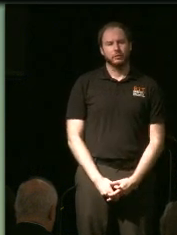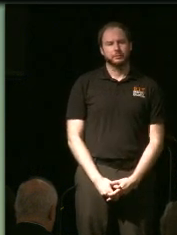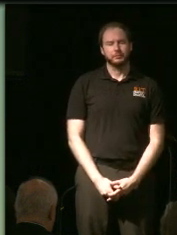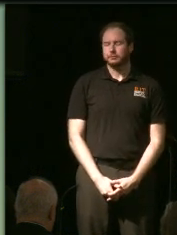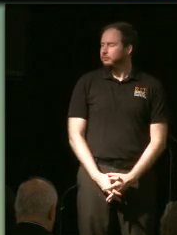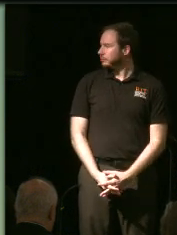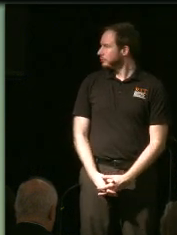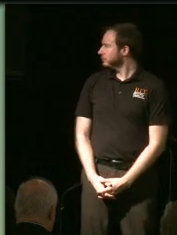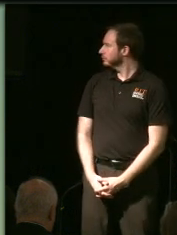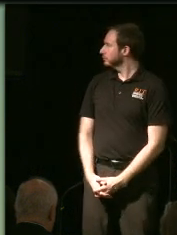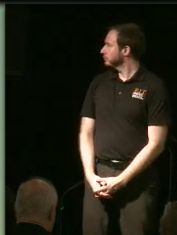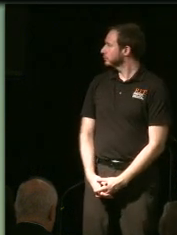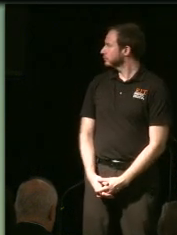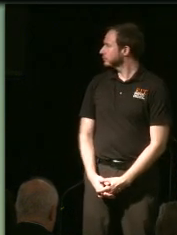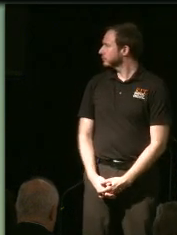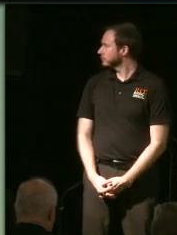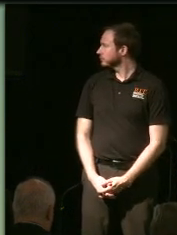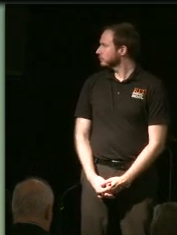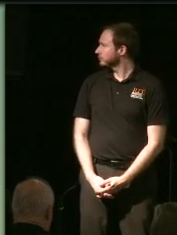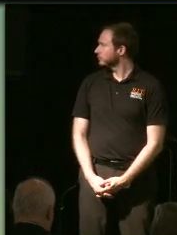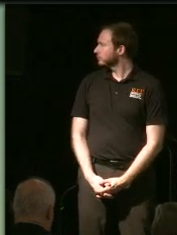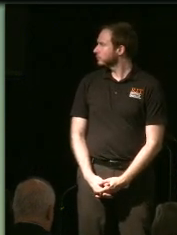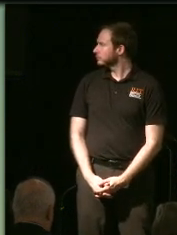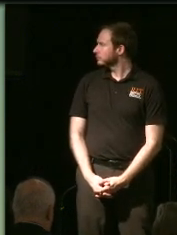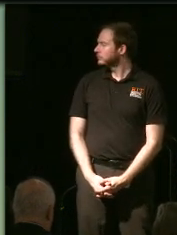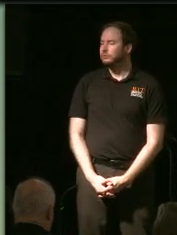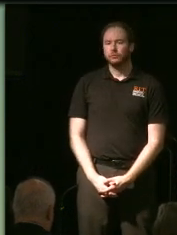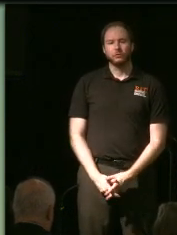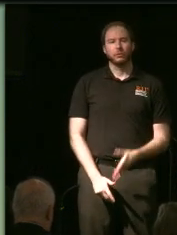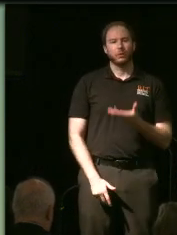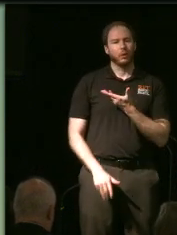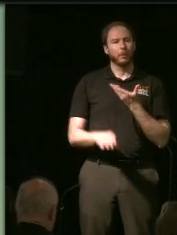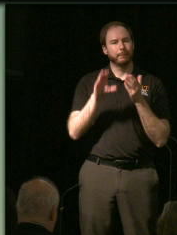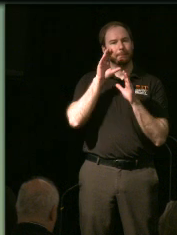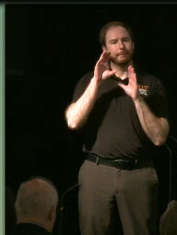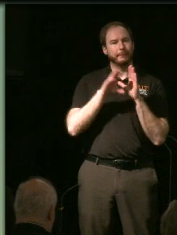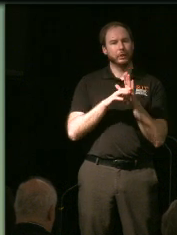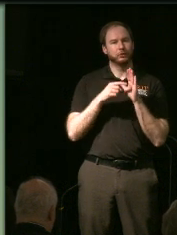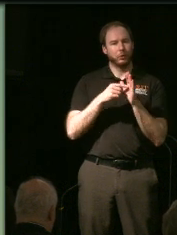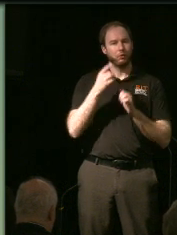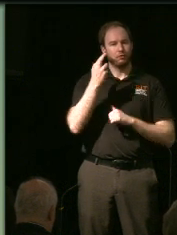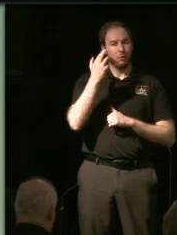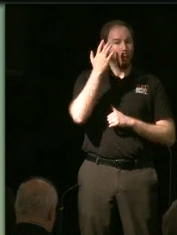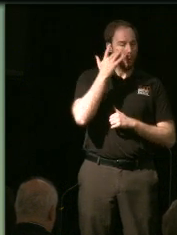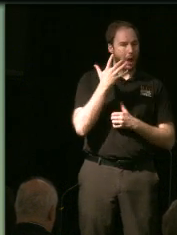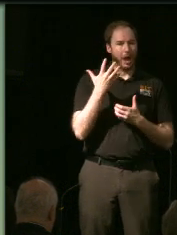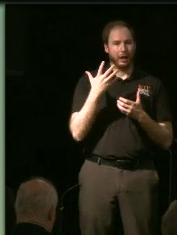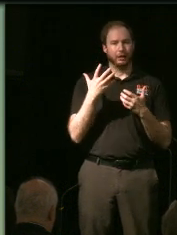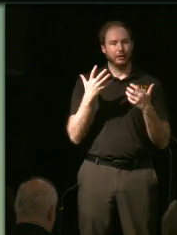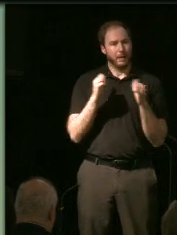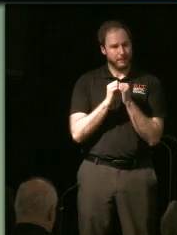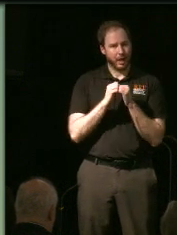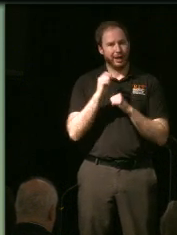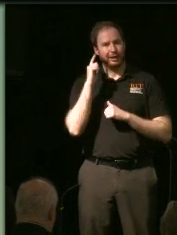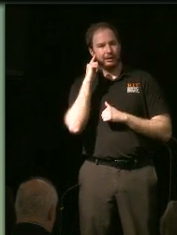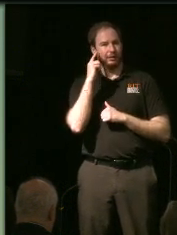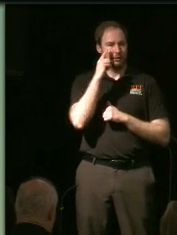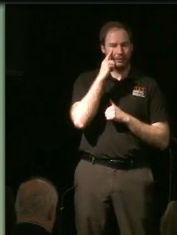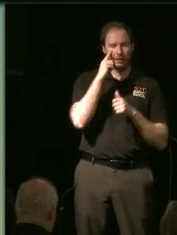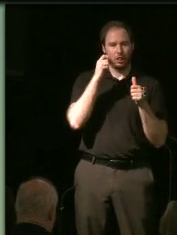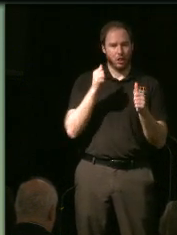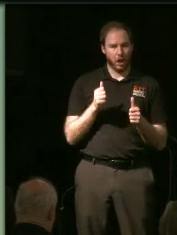picture of why we see hearing loss and vision impairment. On your